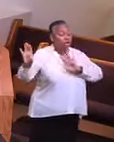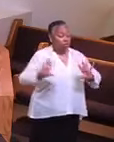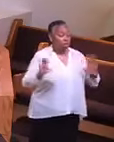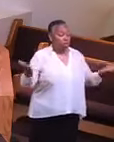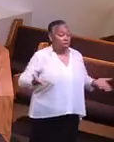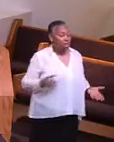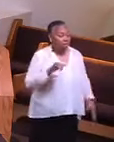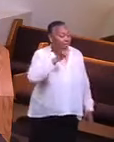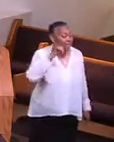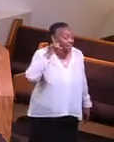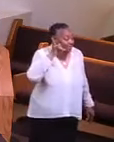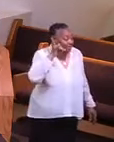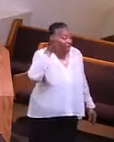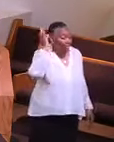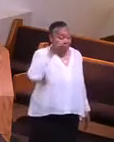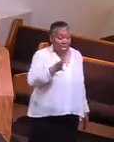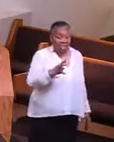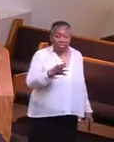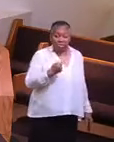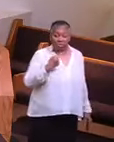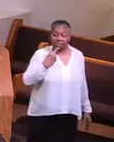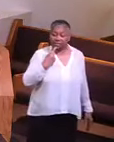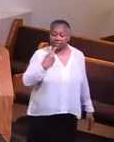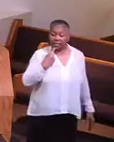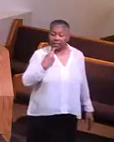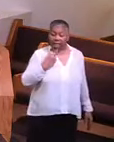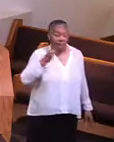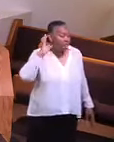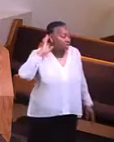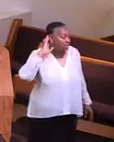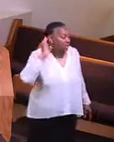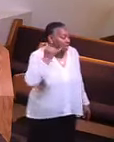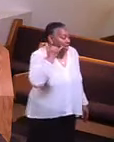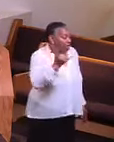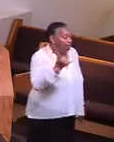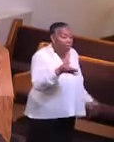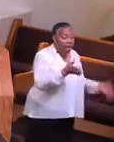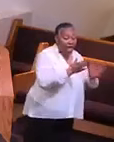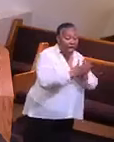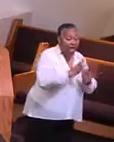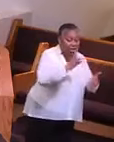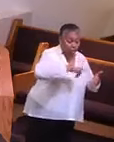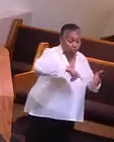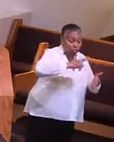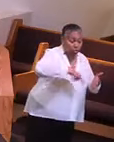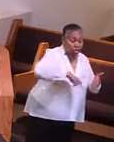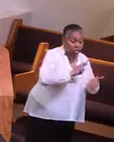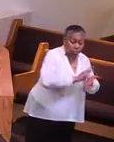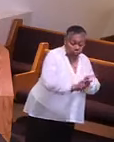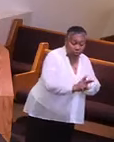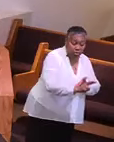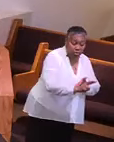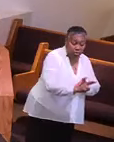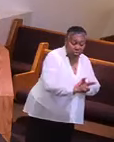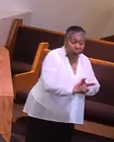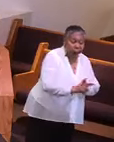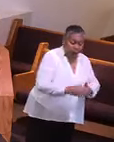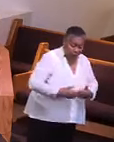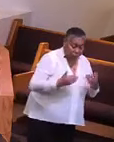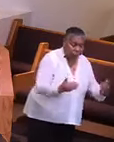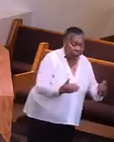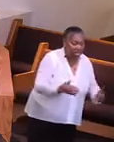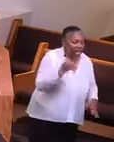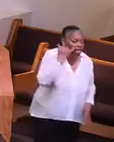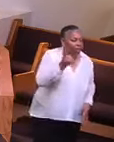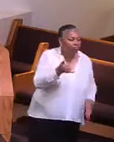Yesterday, Pastor had mentioned and said, hey, listen, if you're asked to read scripture, simply read scripture. If you're